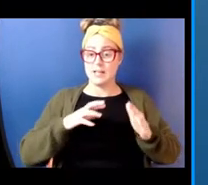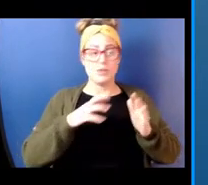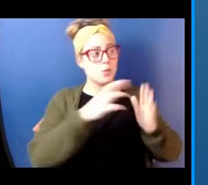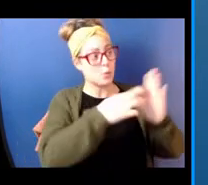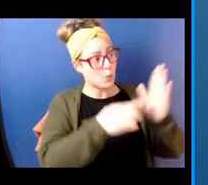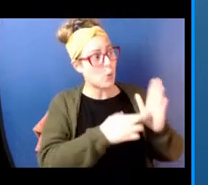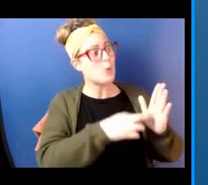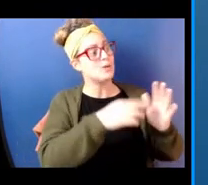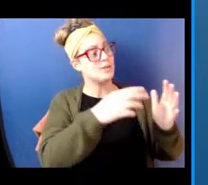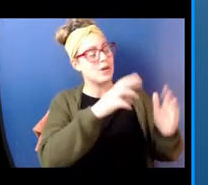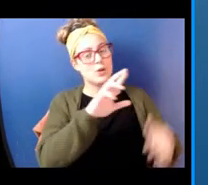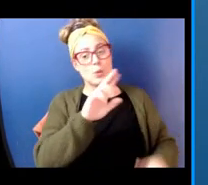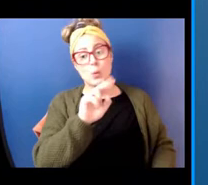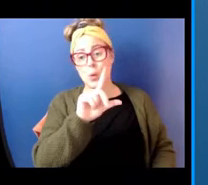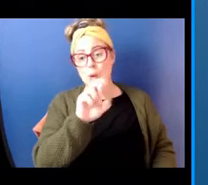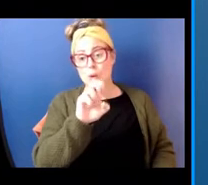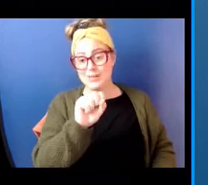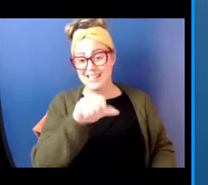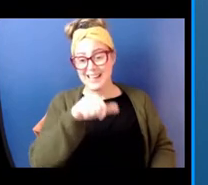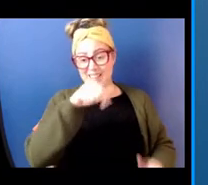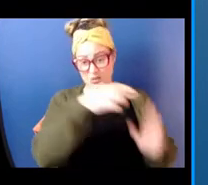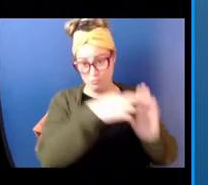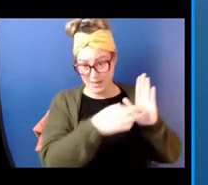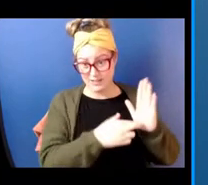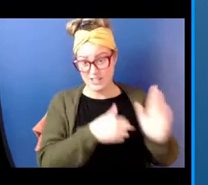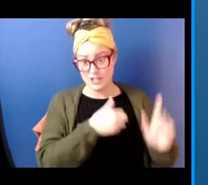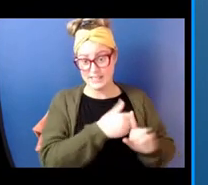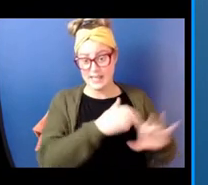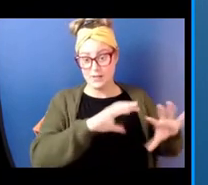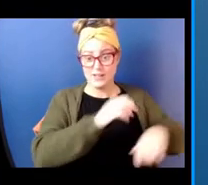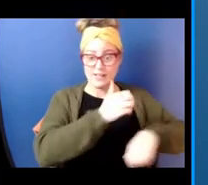uh are adopted by the full DNC